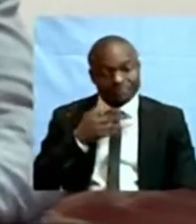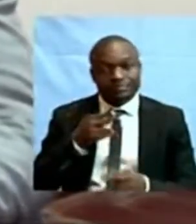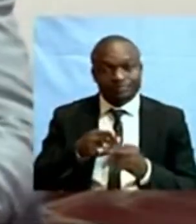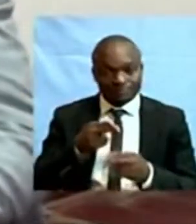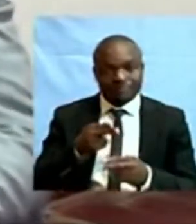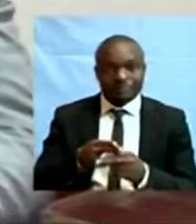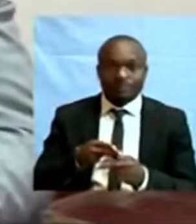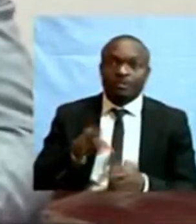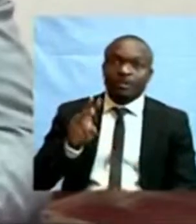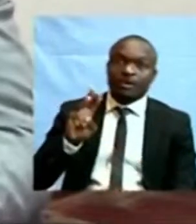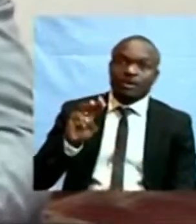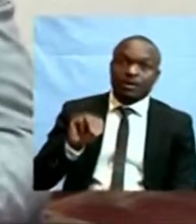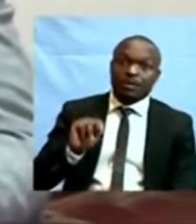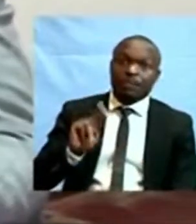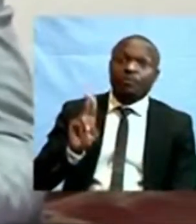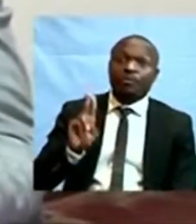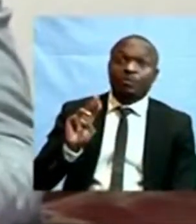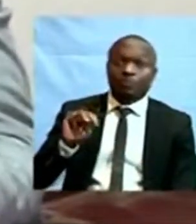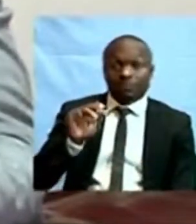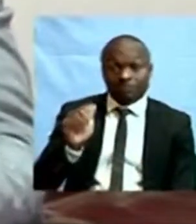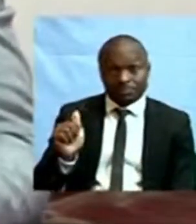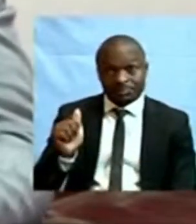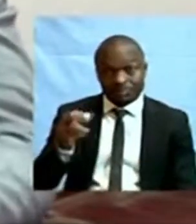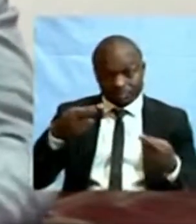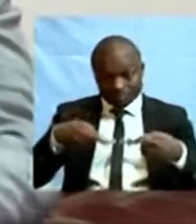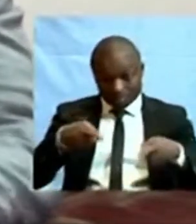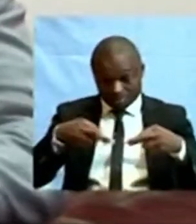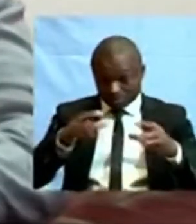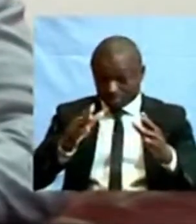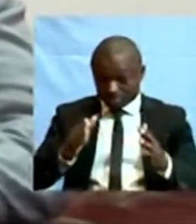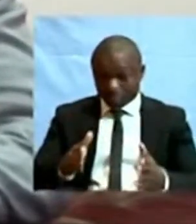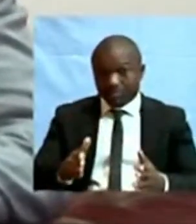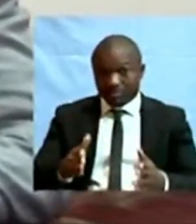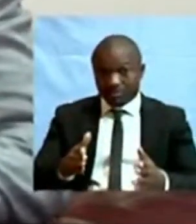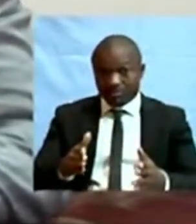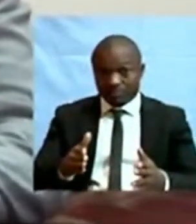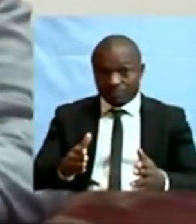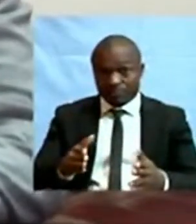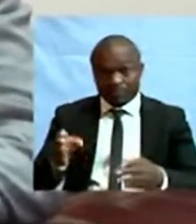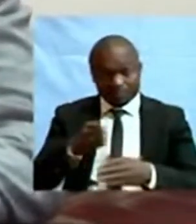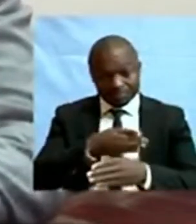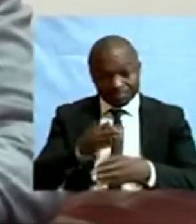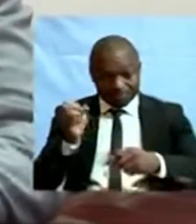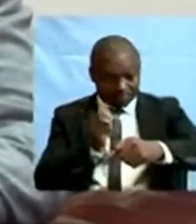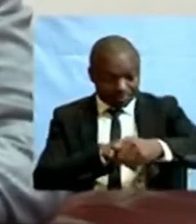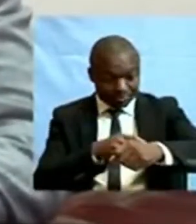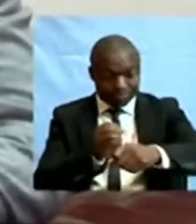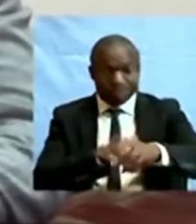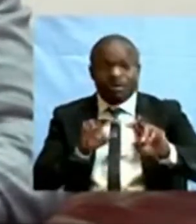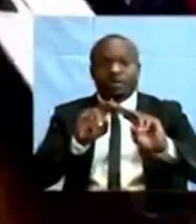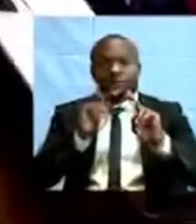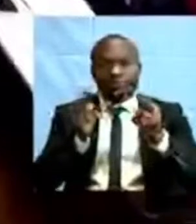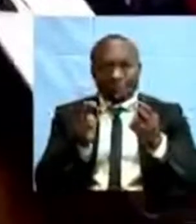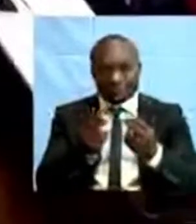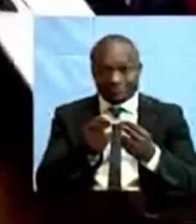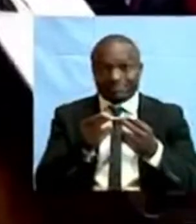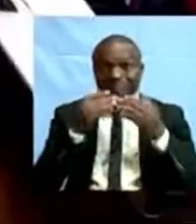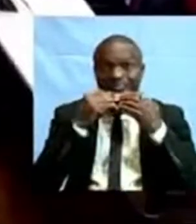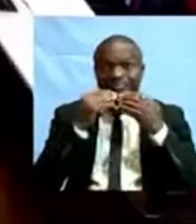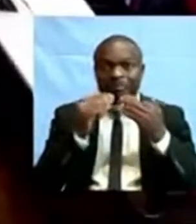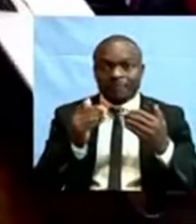Emmanuel Muma, and I'm a Research Fellow from the Trade and Investment Unit. Thank you.